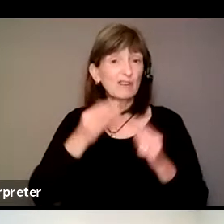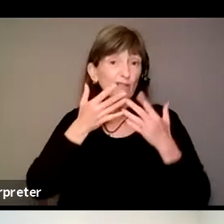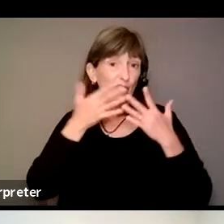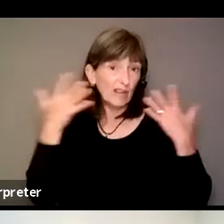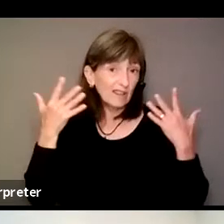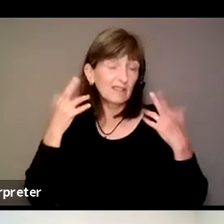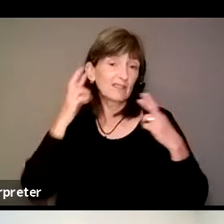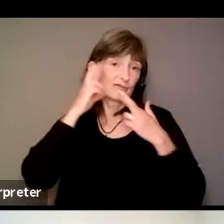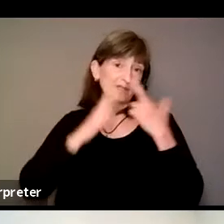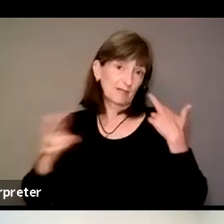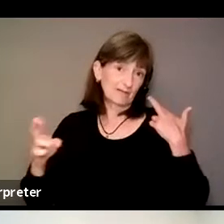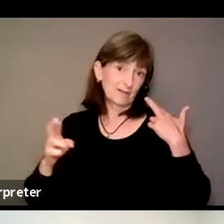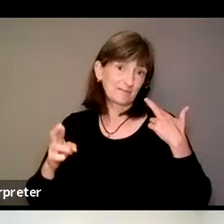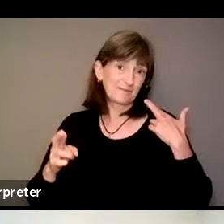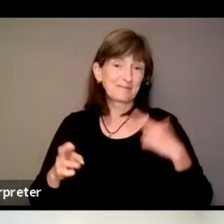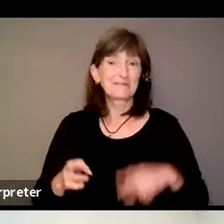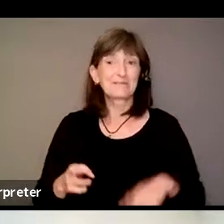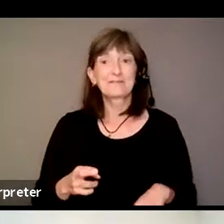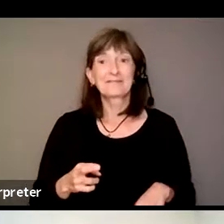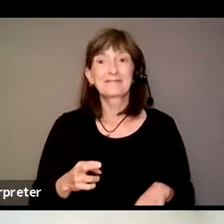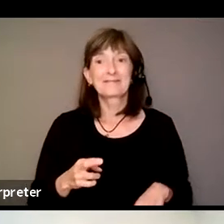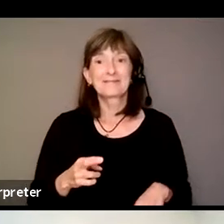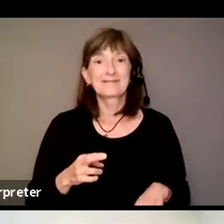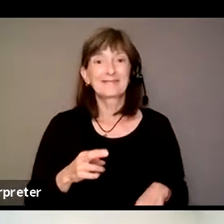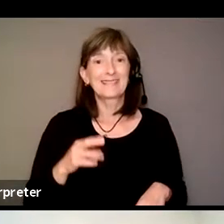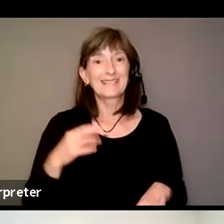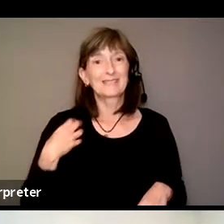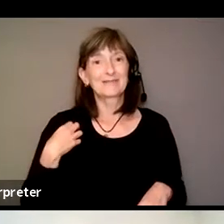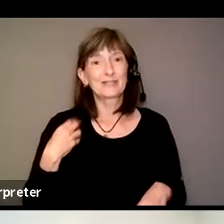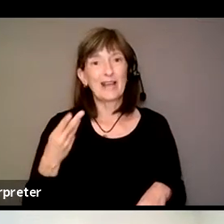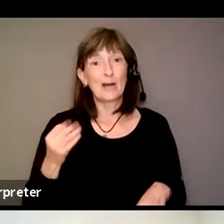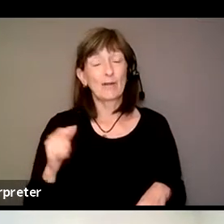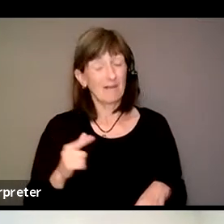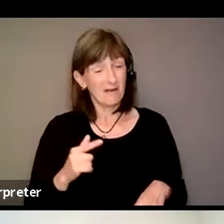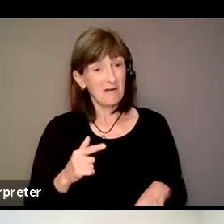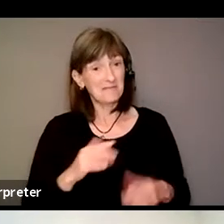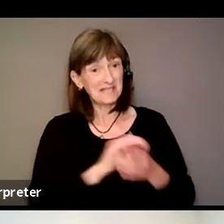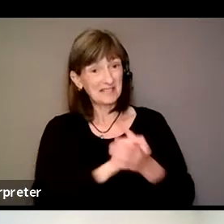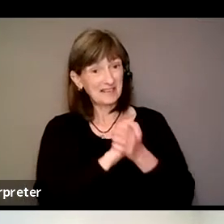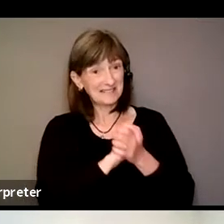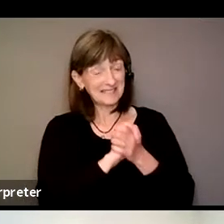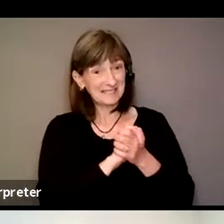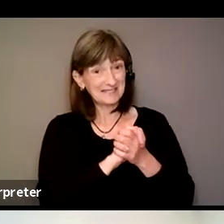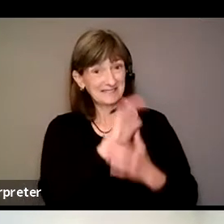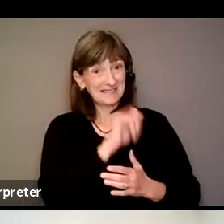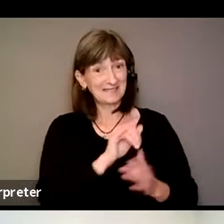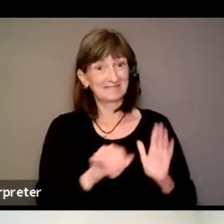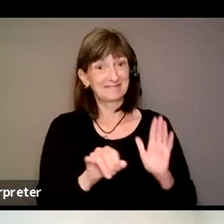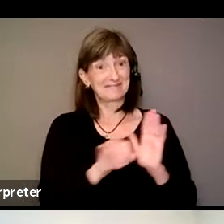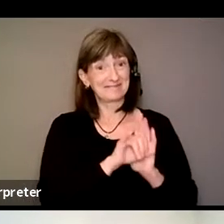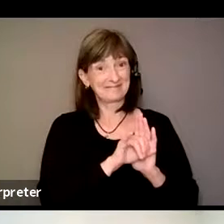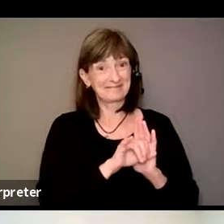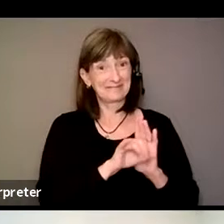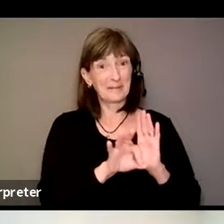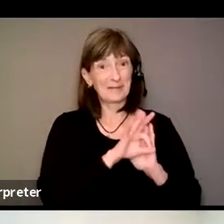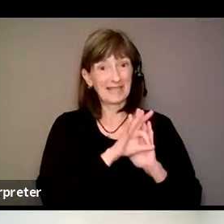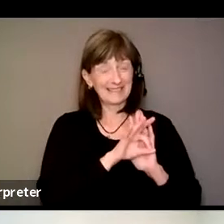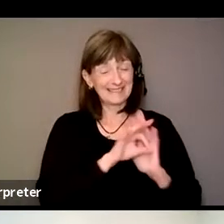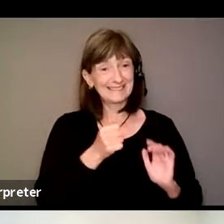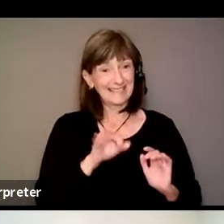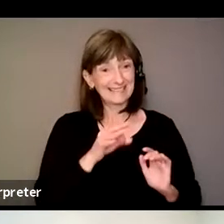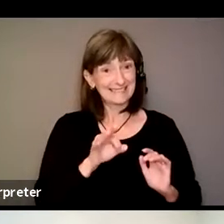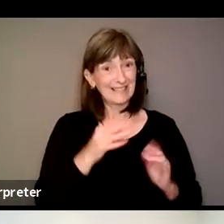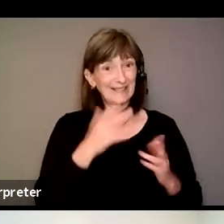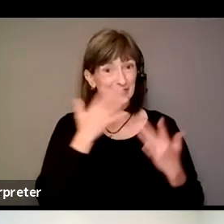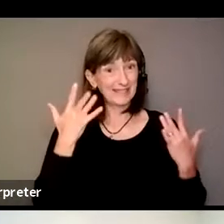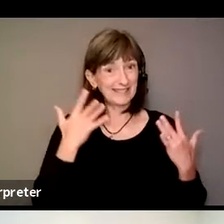Absolutely. And congratulations to you and your community on that designation. It's certainly something to be proud of. Yeah. And you've done a lot of